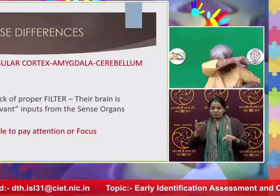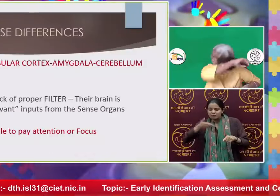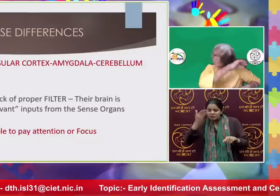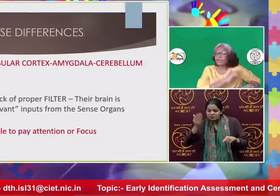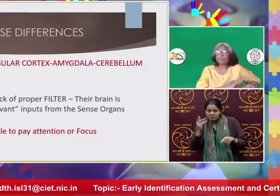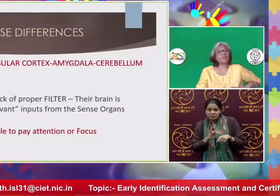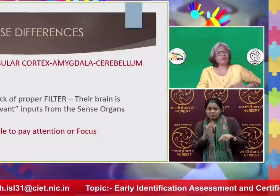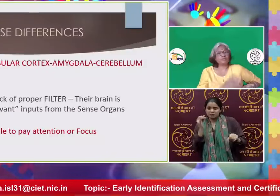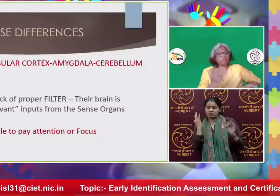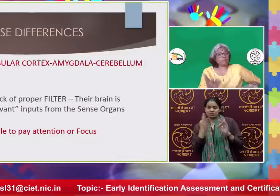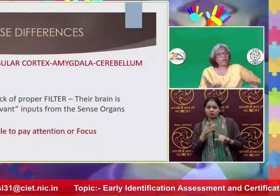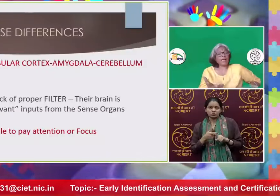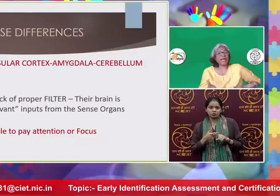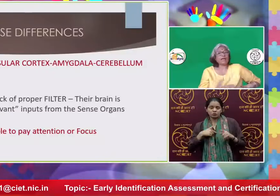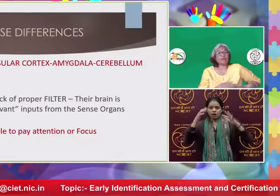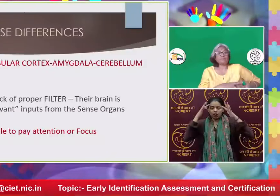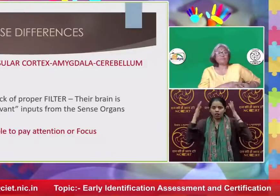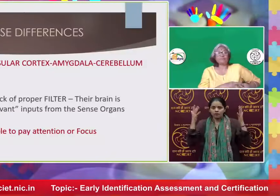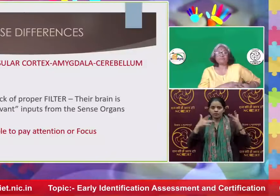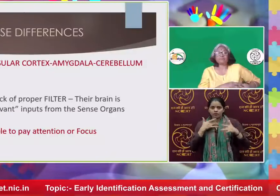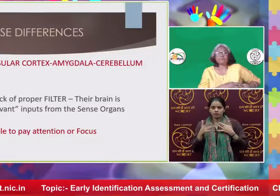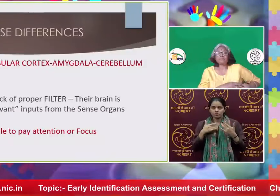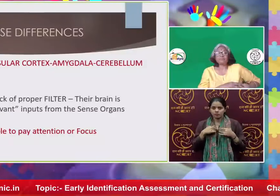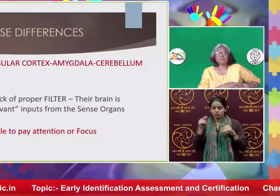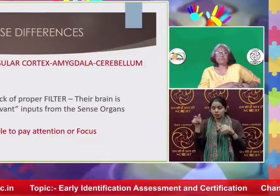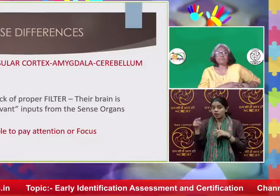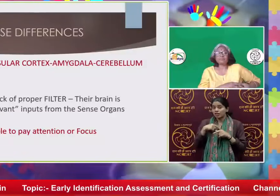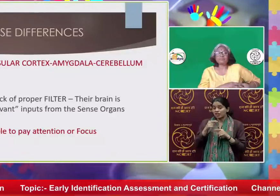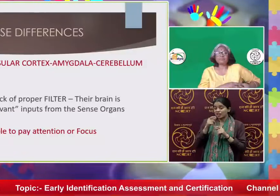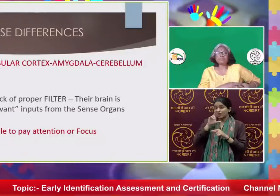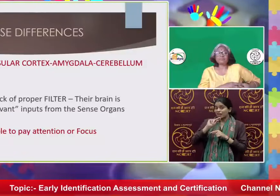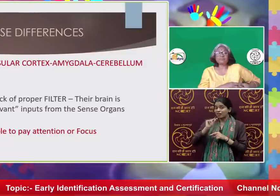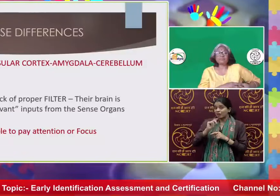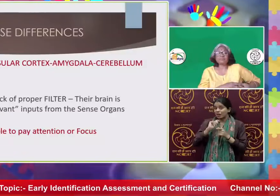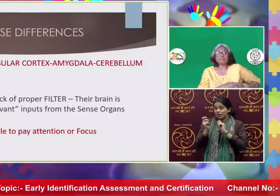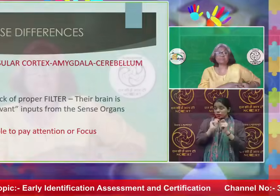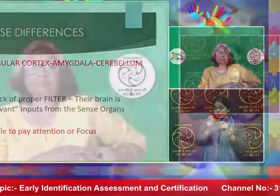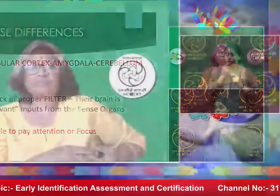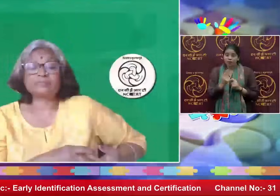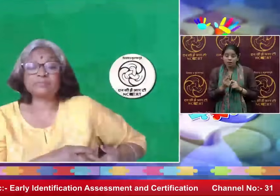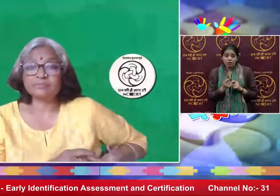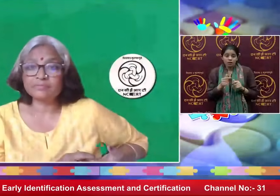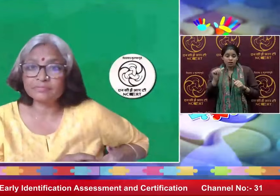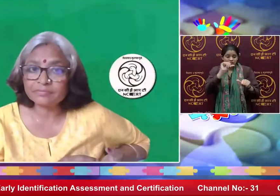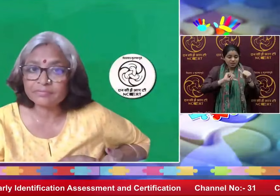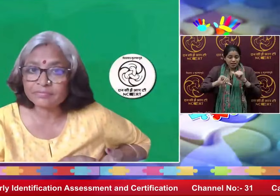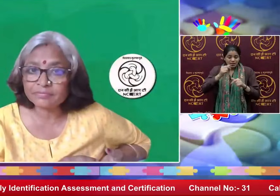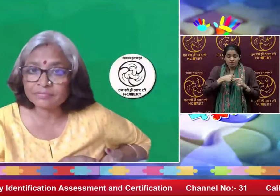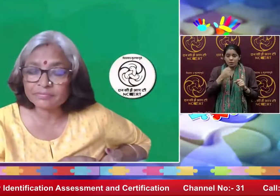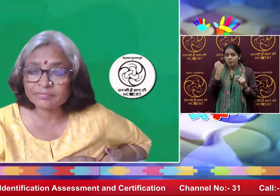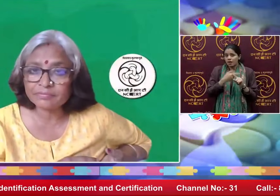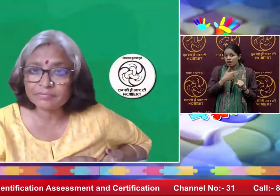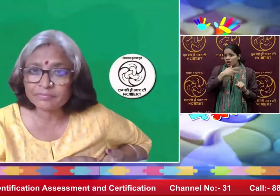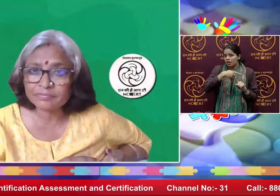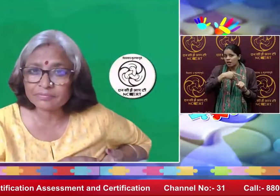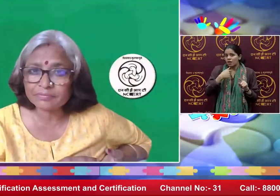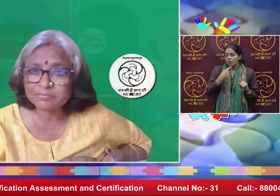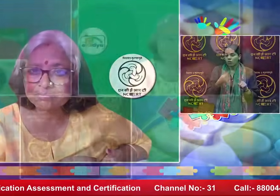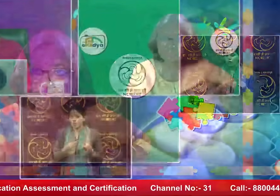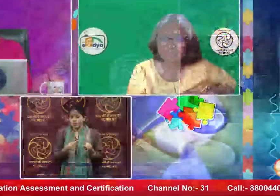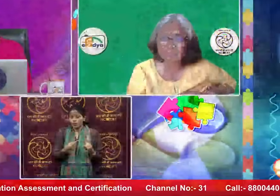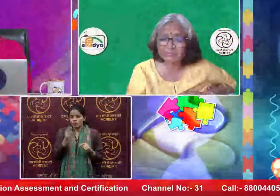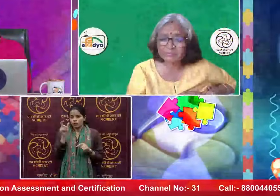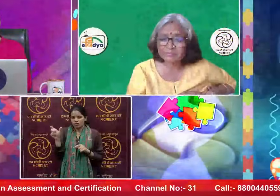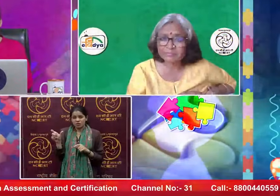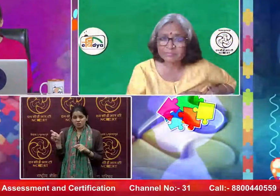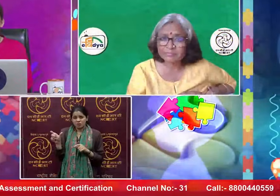of smell. And they're unable to pay attention and focus, and we do not understand the science behind it, but we just term them